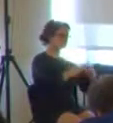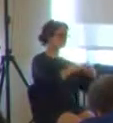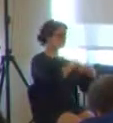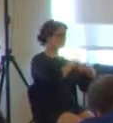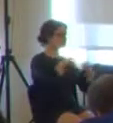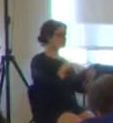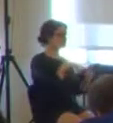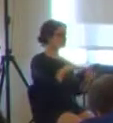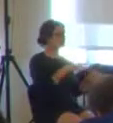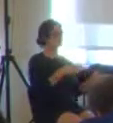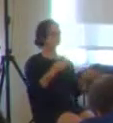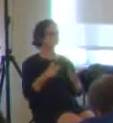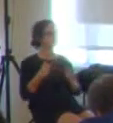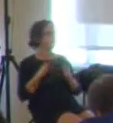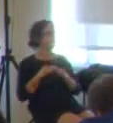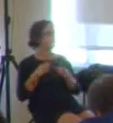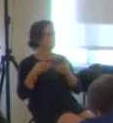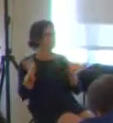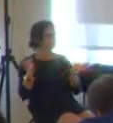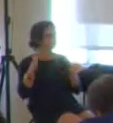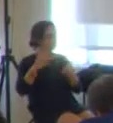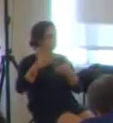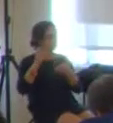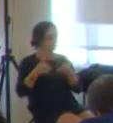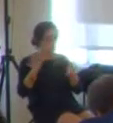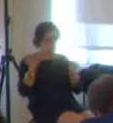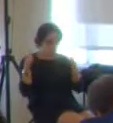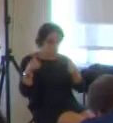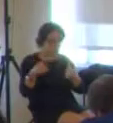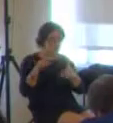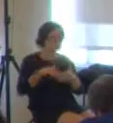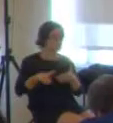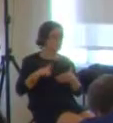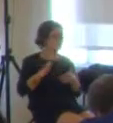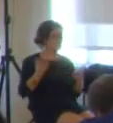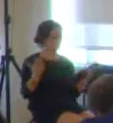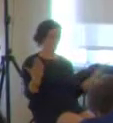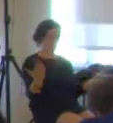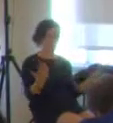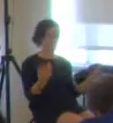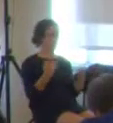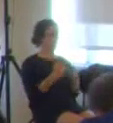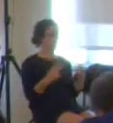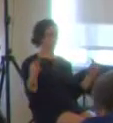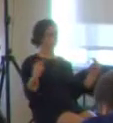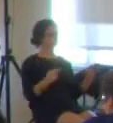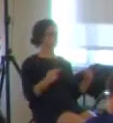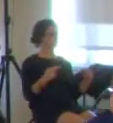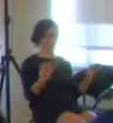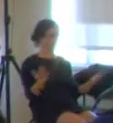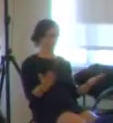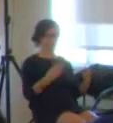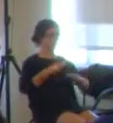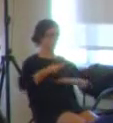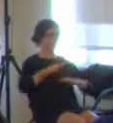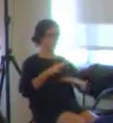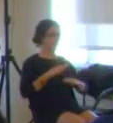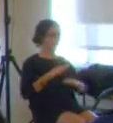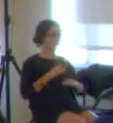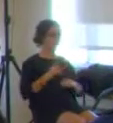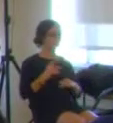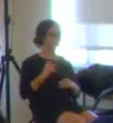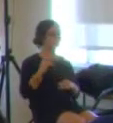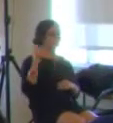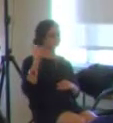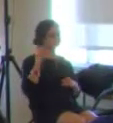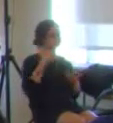And it's a well-defined approach to helping people with disabilities. This is particularly for people with psychiatric disabilities, but I really think